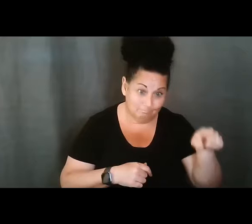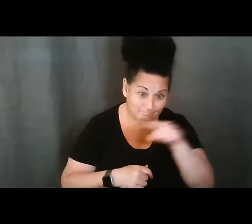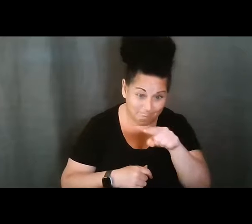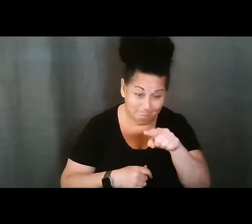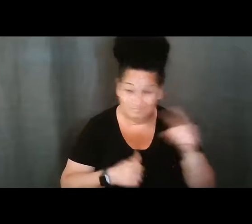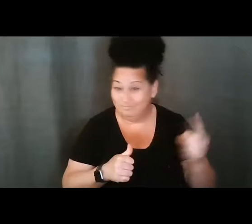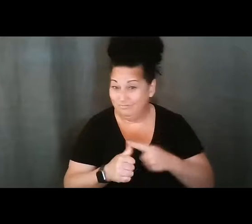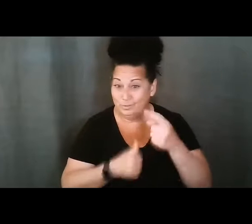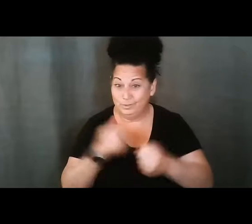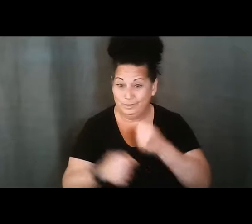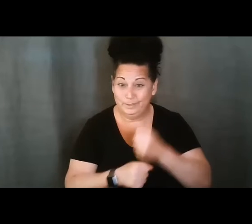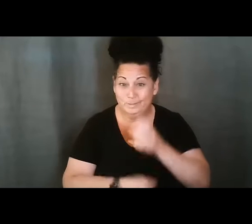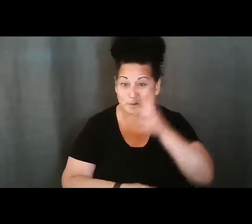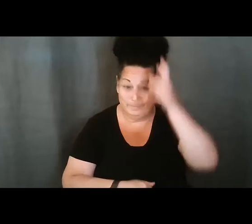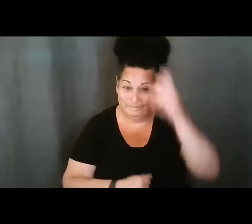accustomed to.